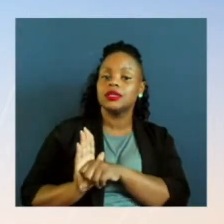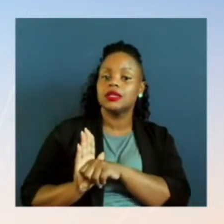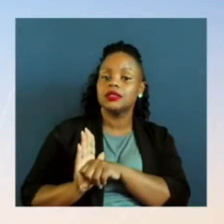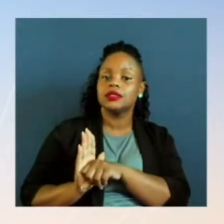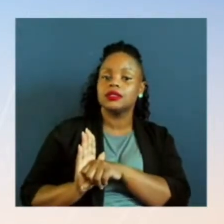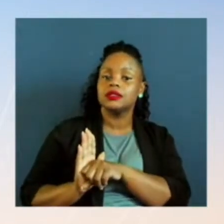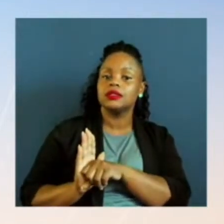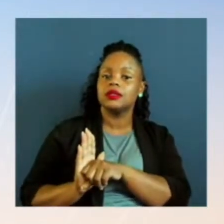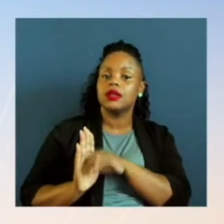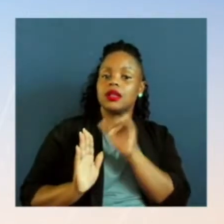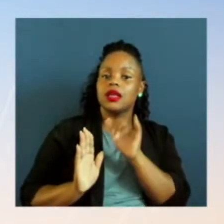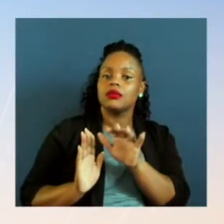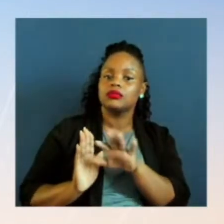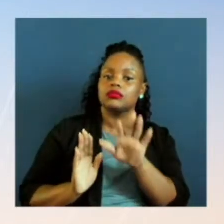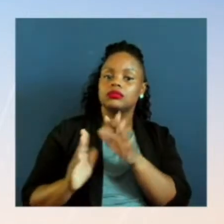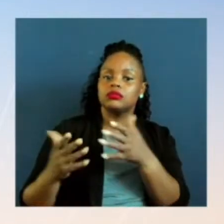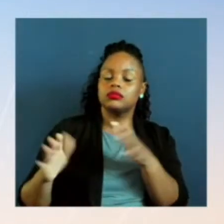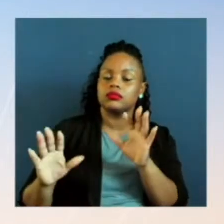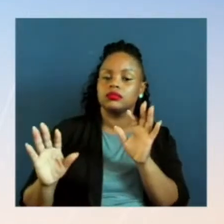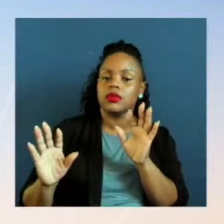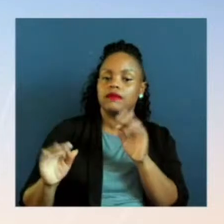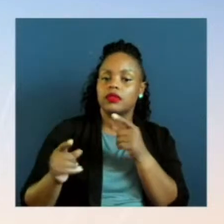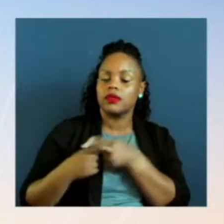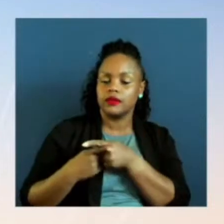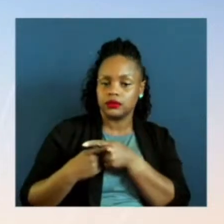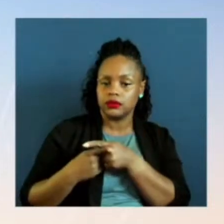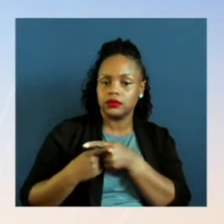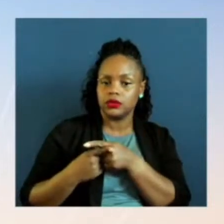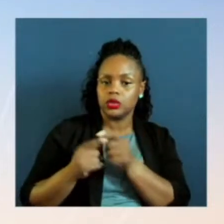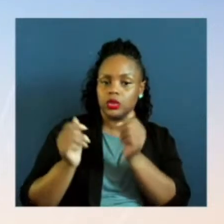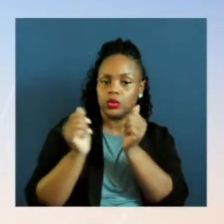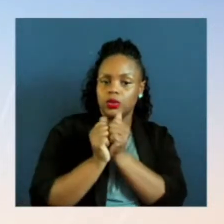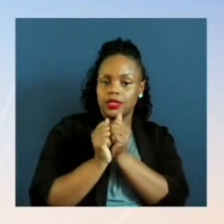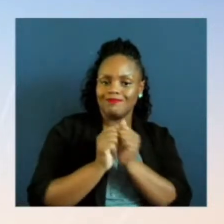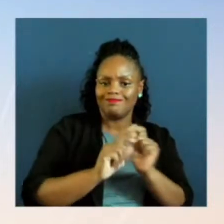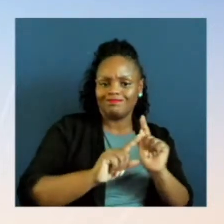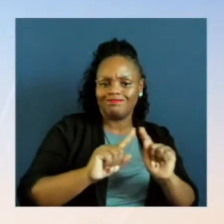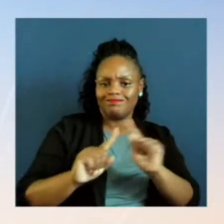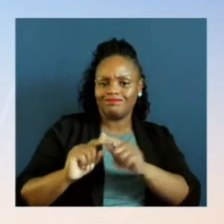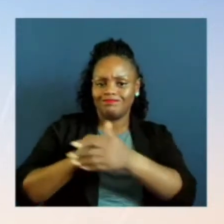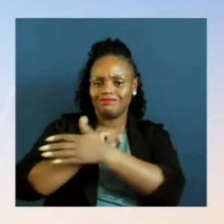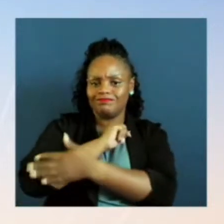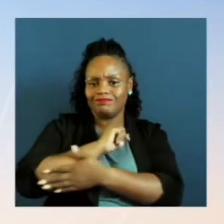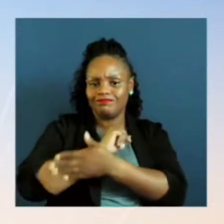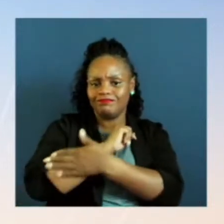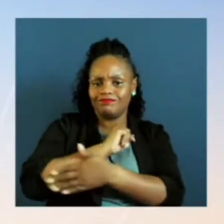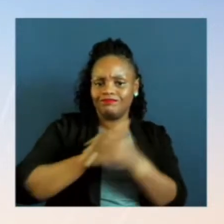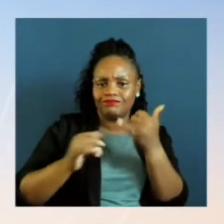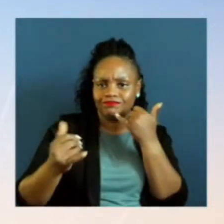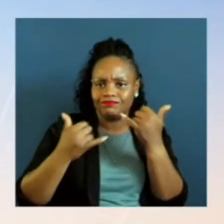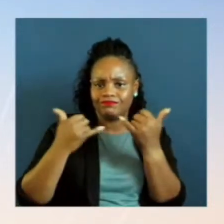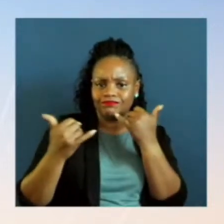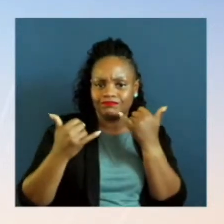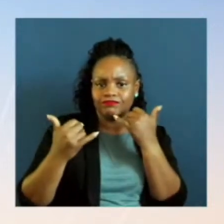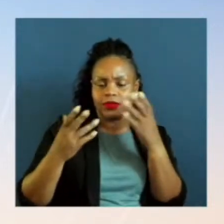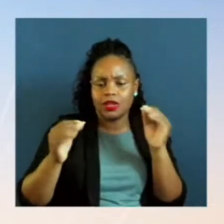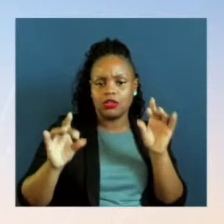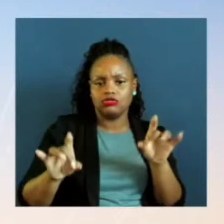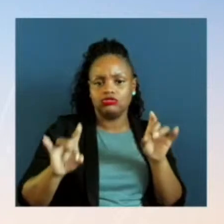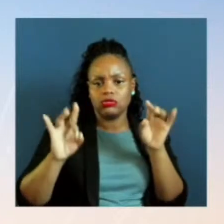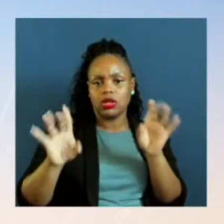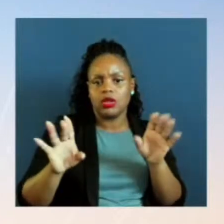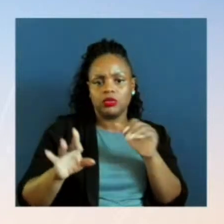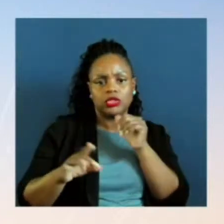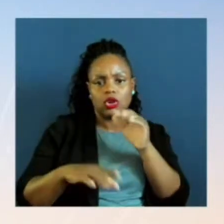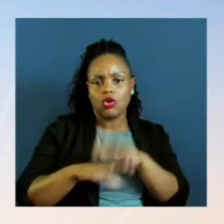he listed through all these different countries that he called at the end of that, and Australia wasn't on the list. I can certainly ask the State Department when